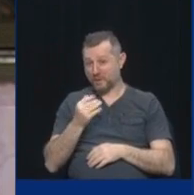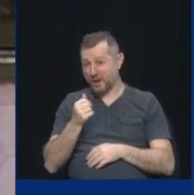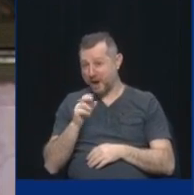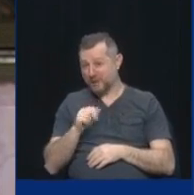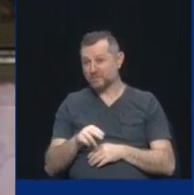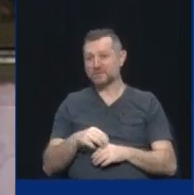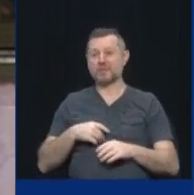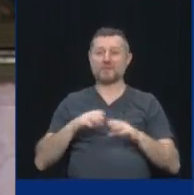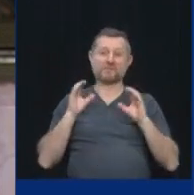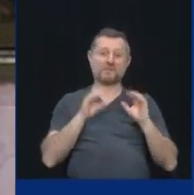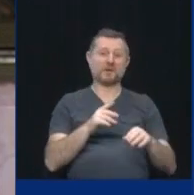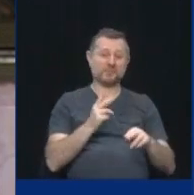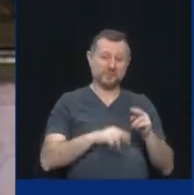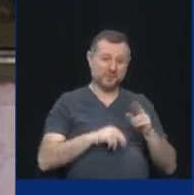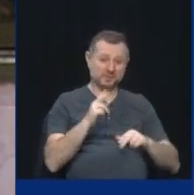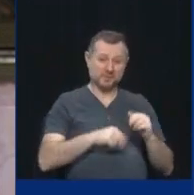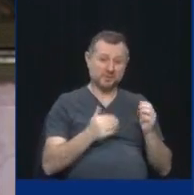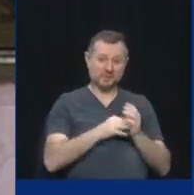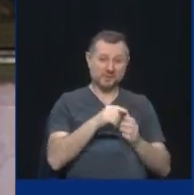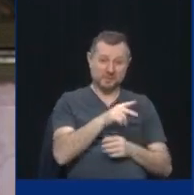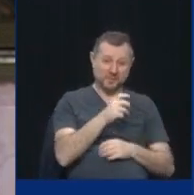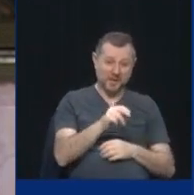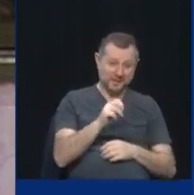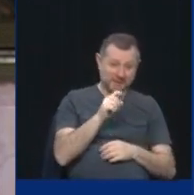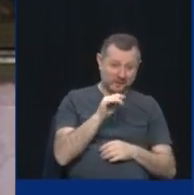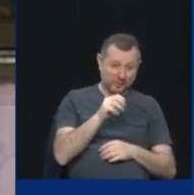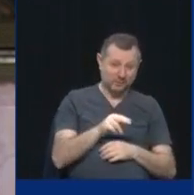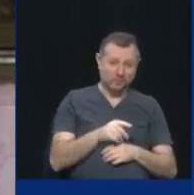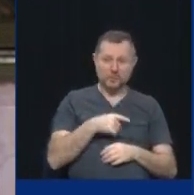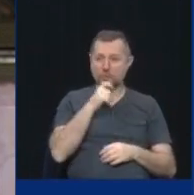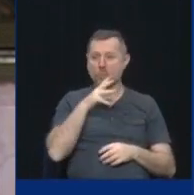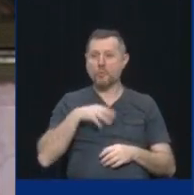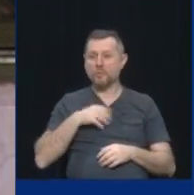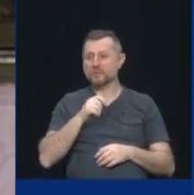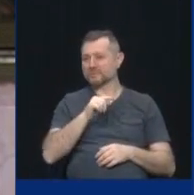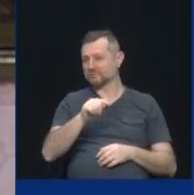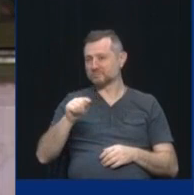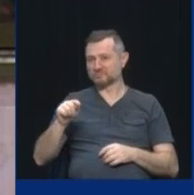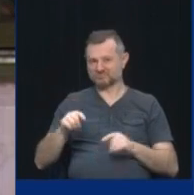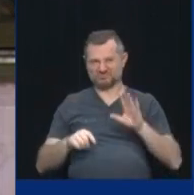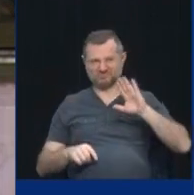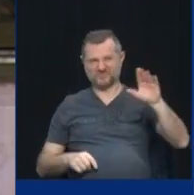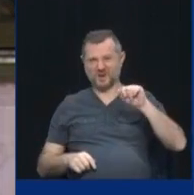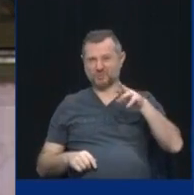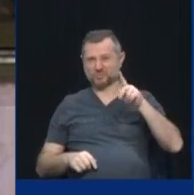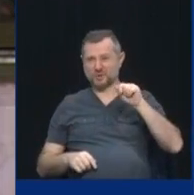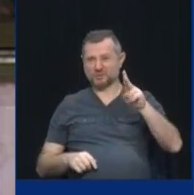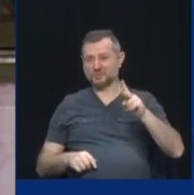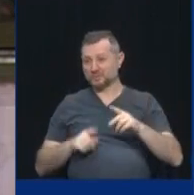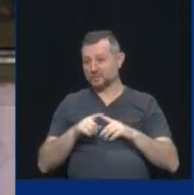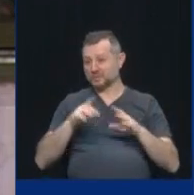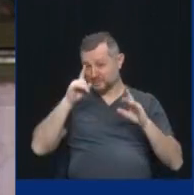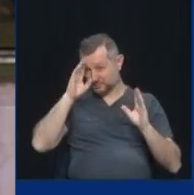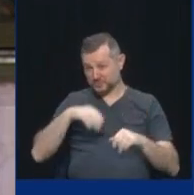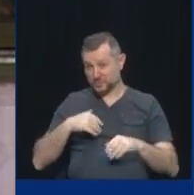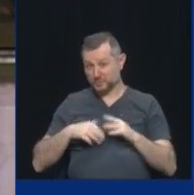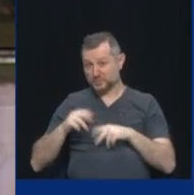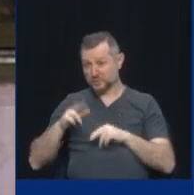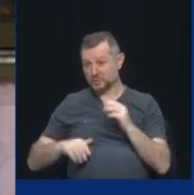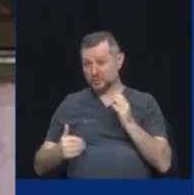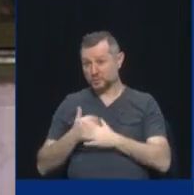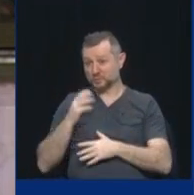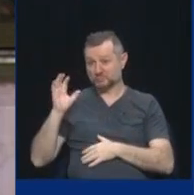Penn, which is owned by Amtrak, build a new station on 780 without them